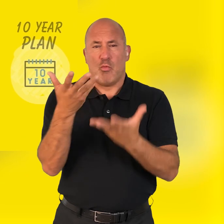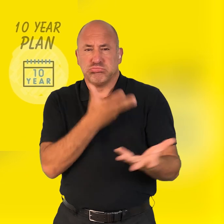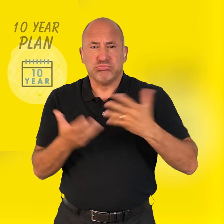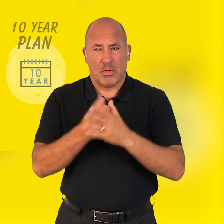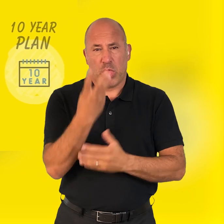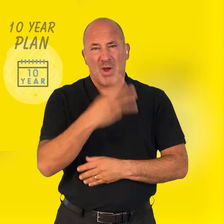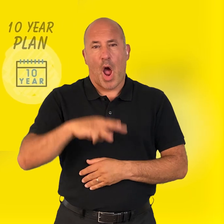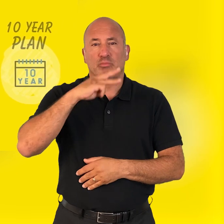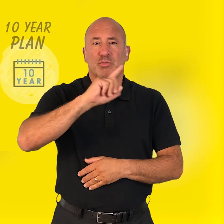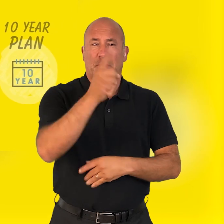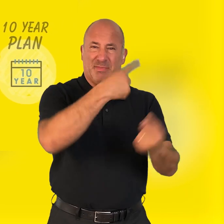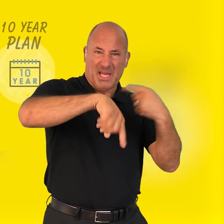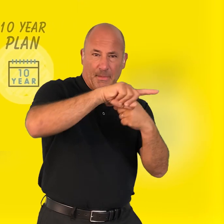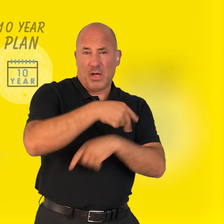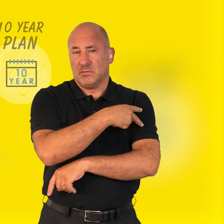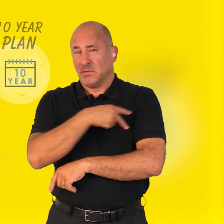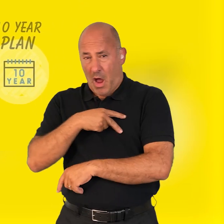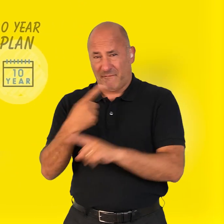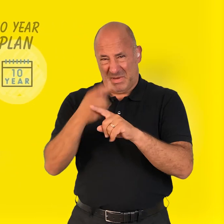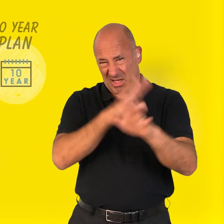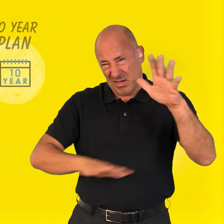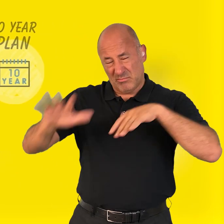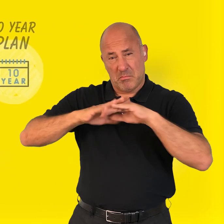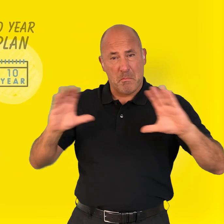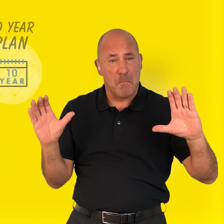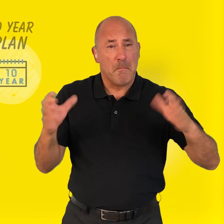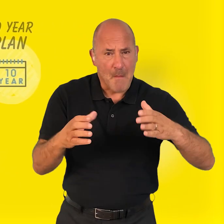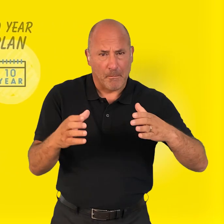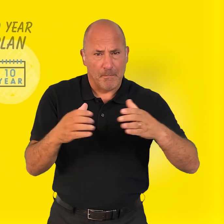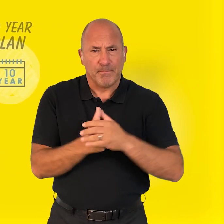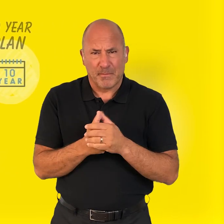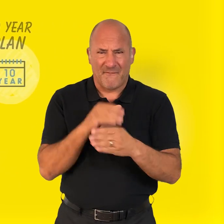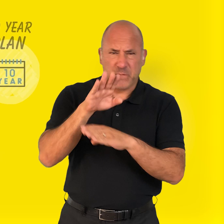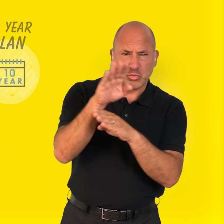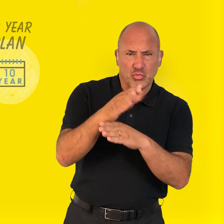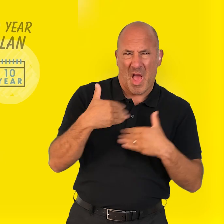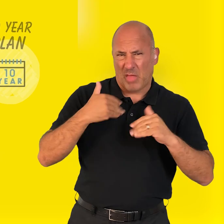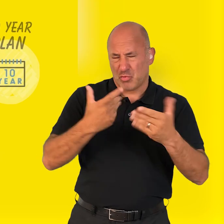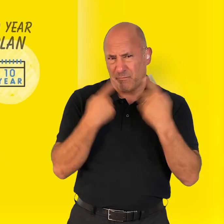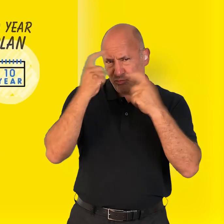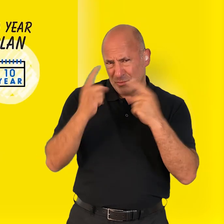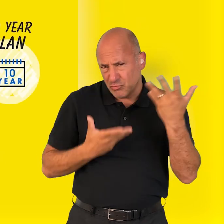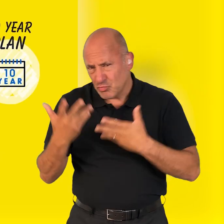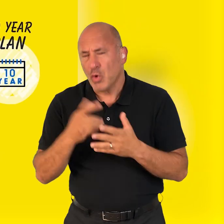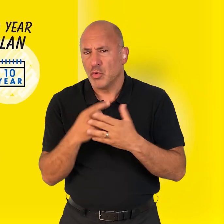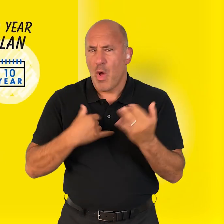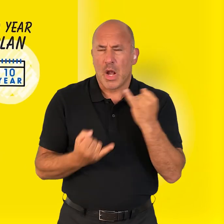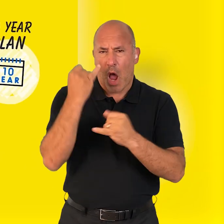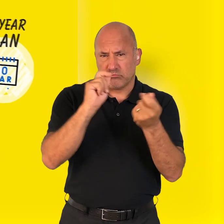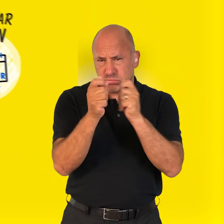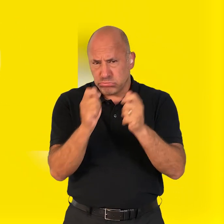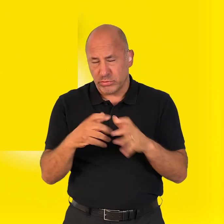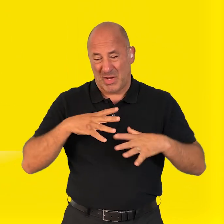summit where almost 300 members of the public and staff from across England came together to share their thoughts on the future of the health service and discuss